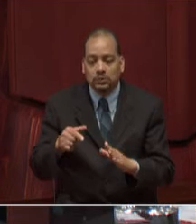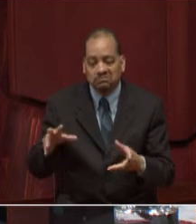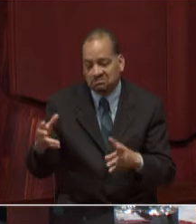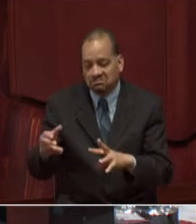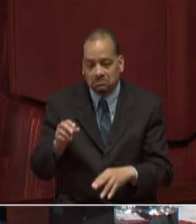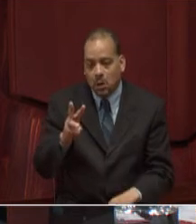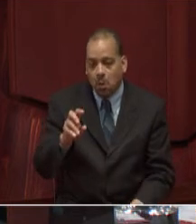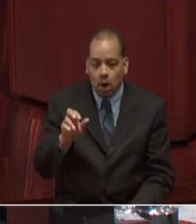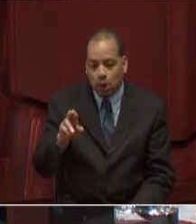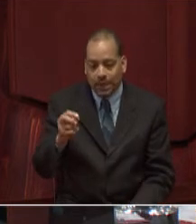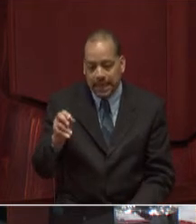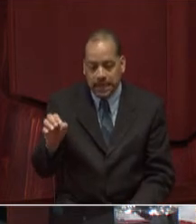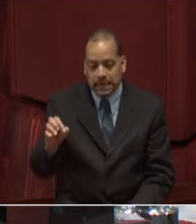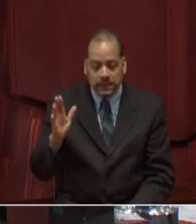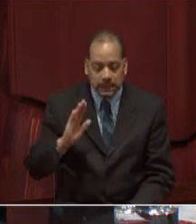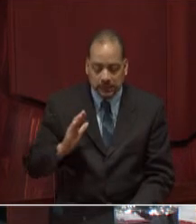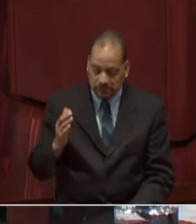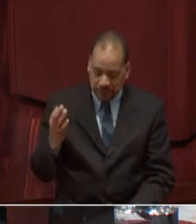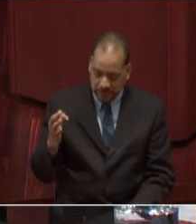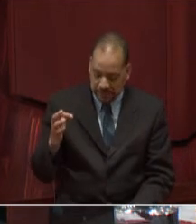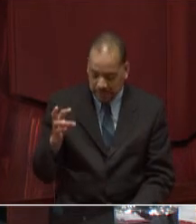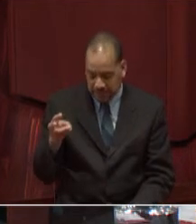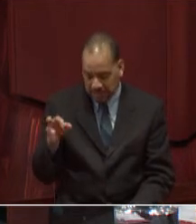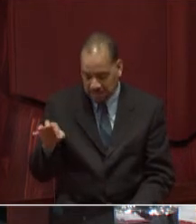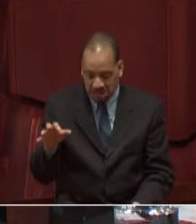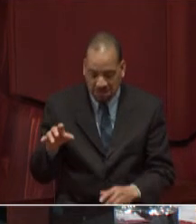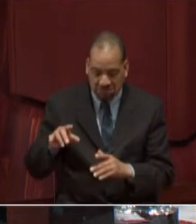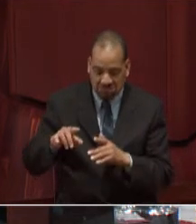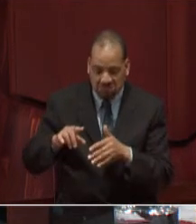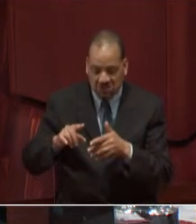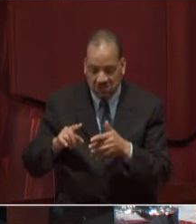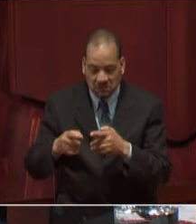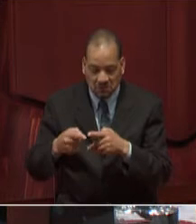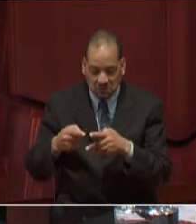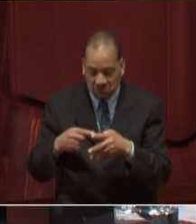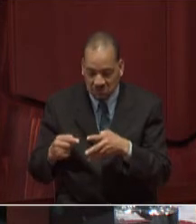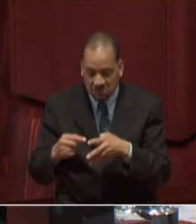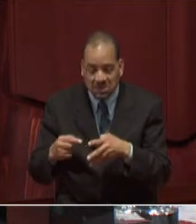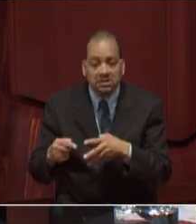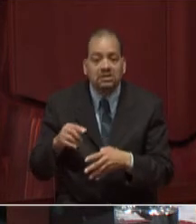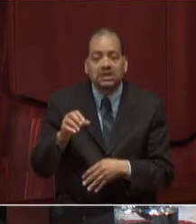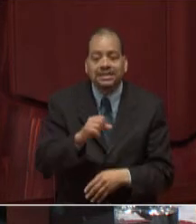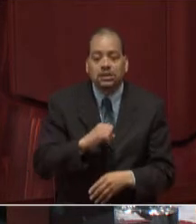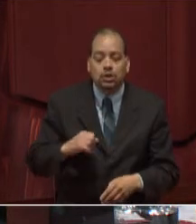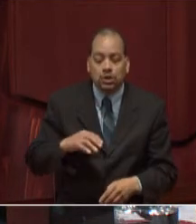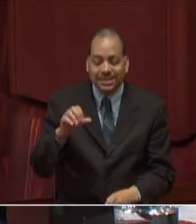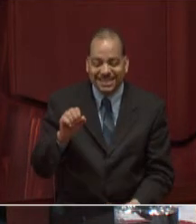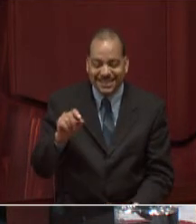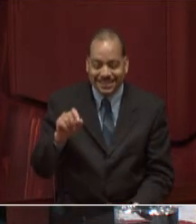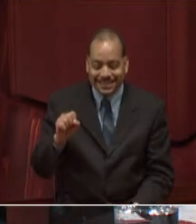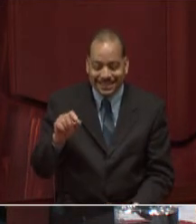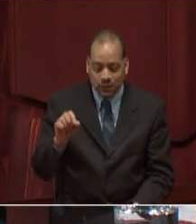1969, there was an odd little item mentioned that Senator Stuart Symington was going to create a subcommittee